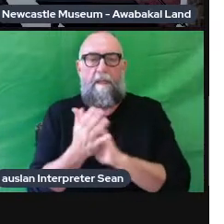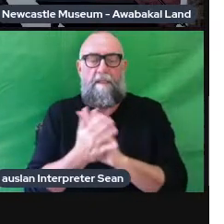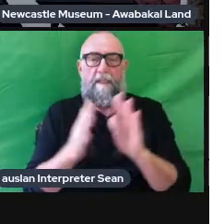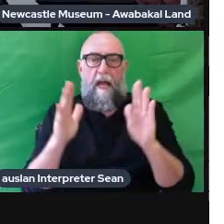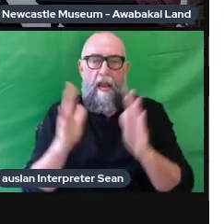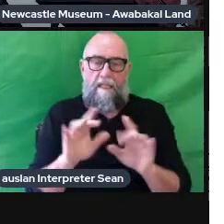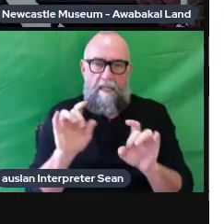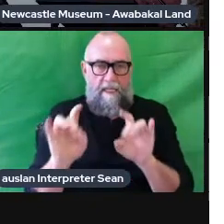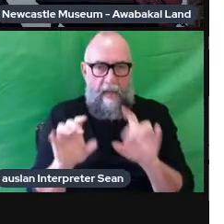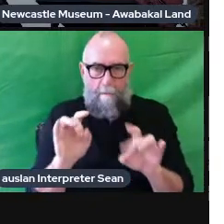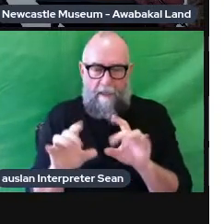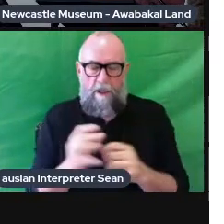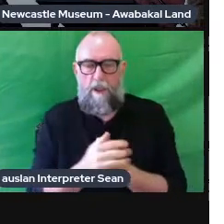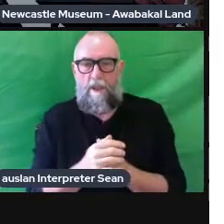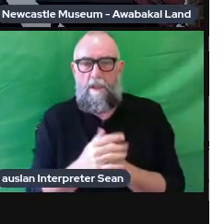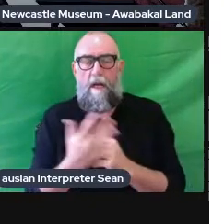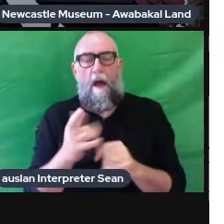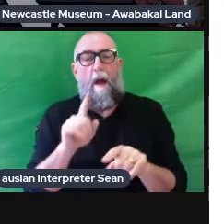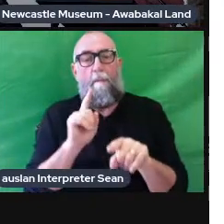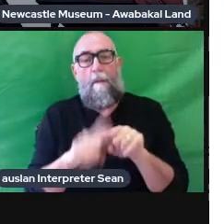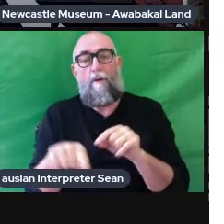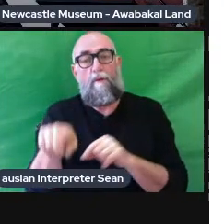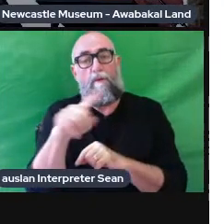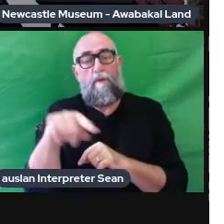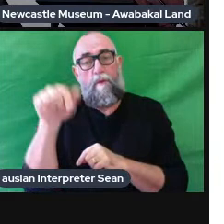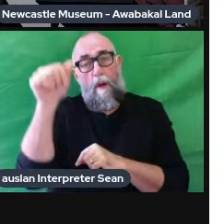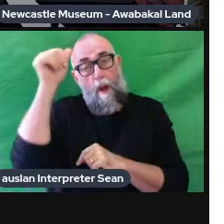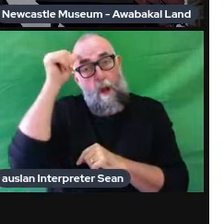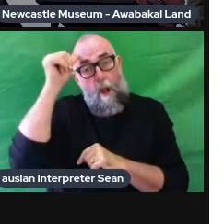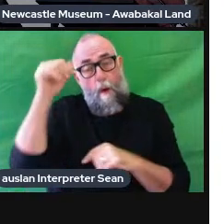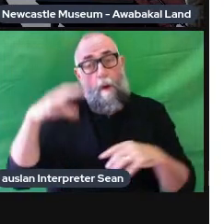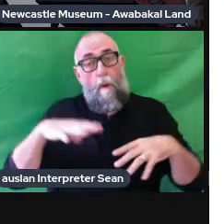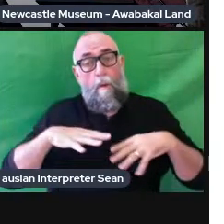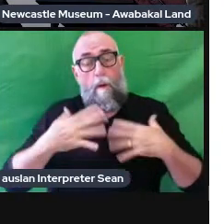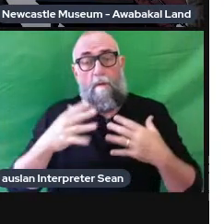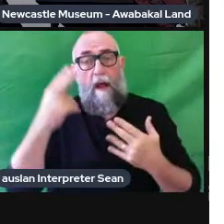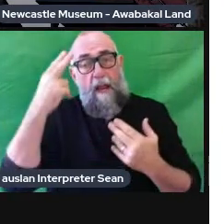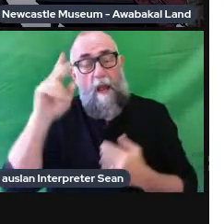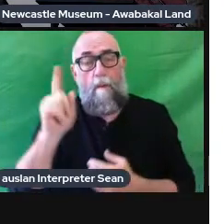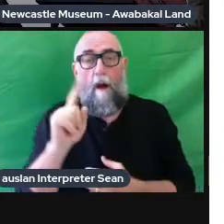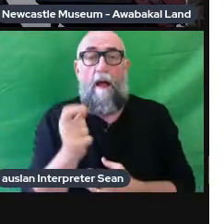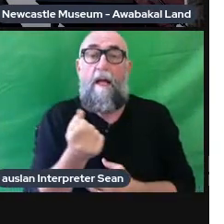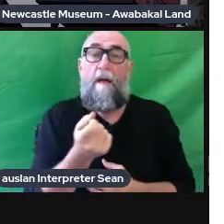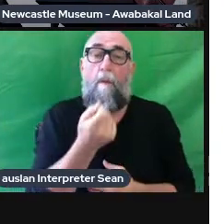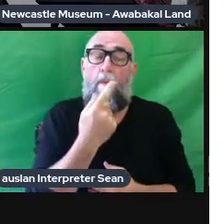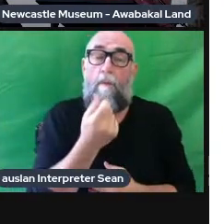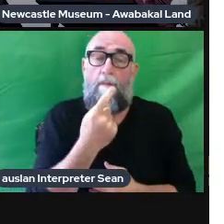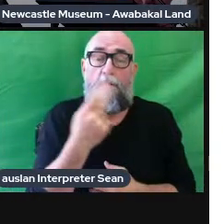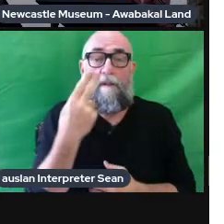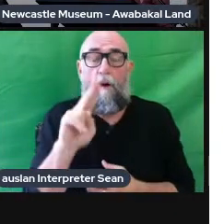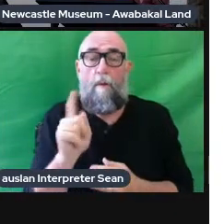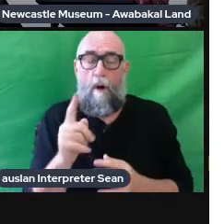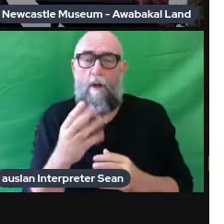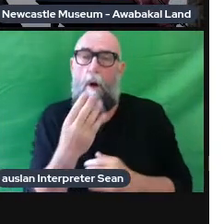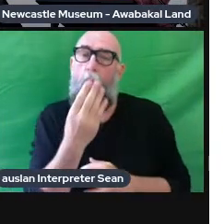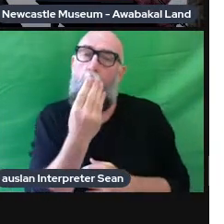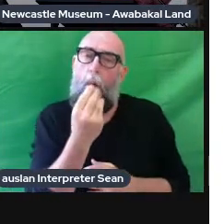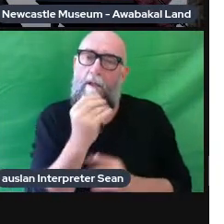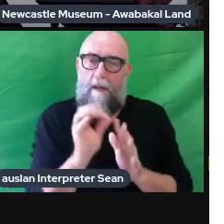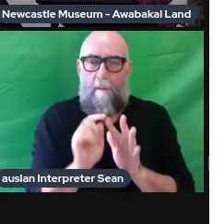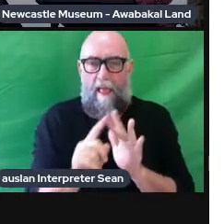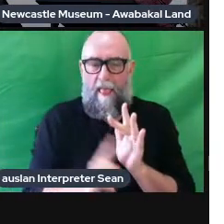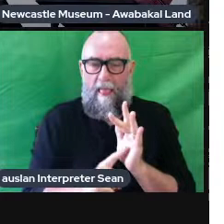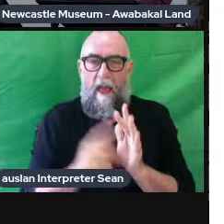vessels. Many of you might recognise those as the water pills or the fluid pills. They take out the water from